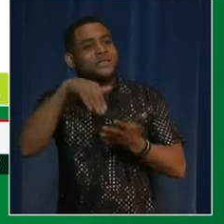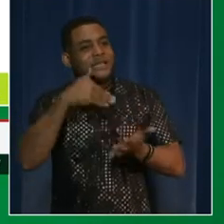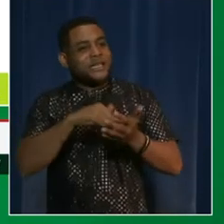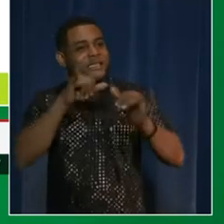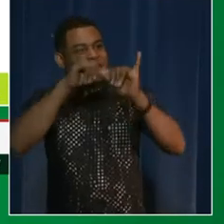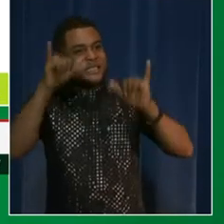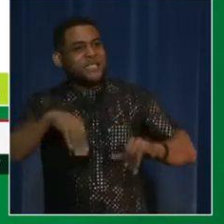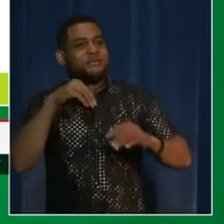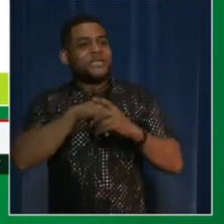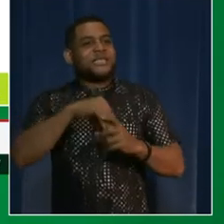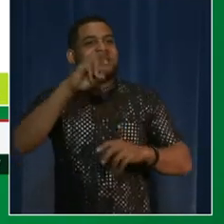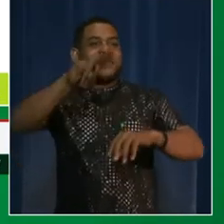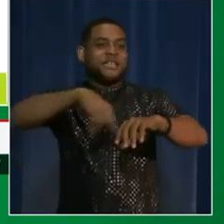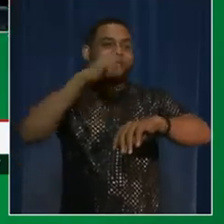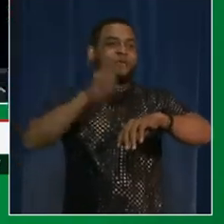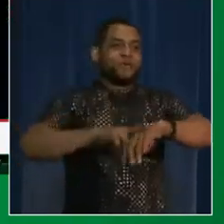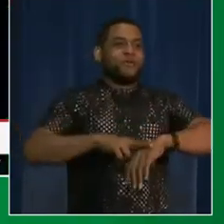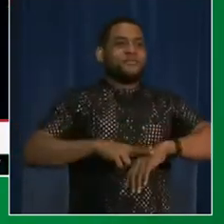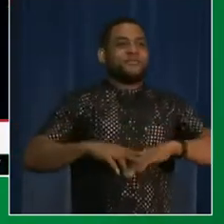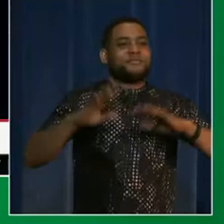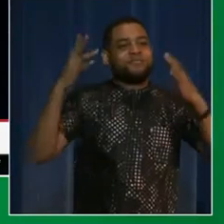all.